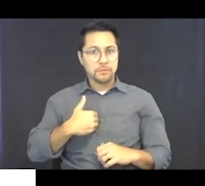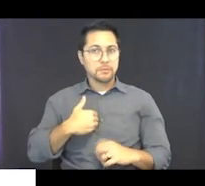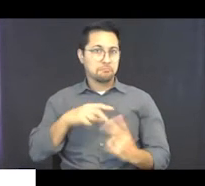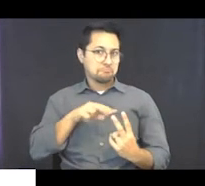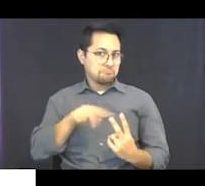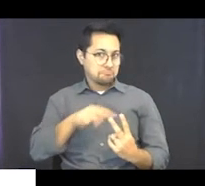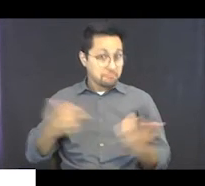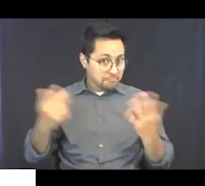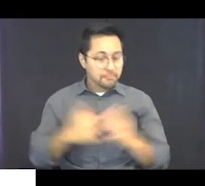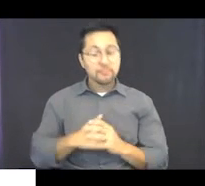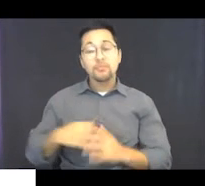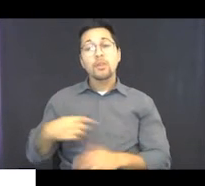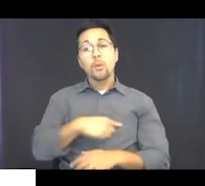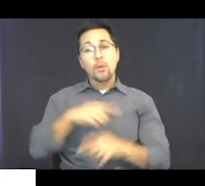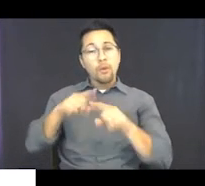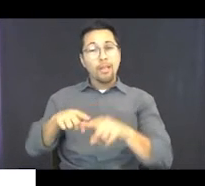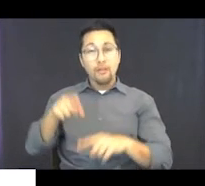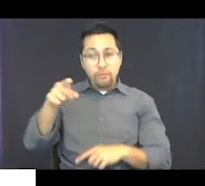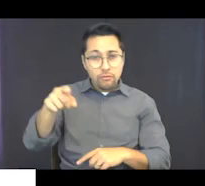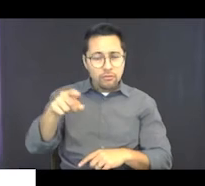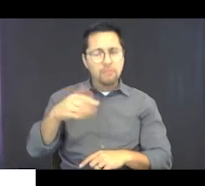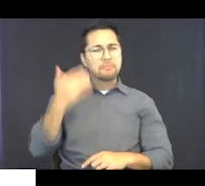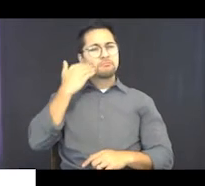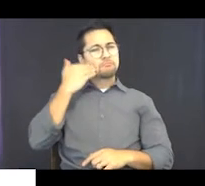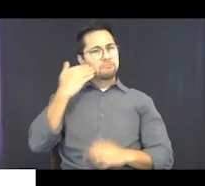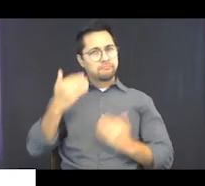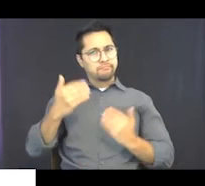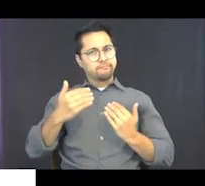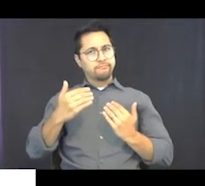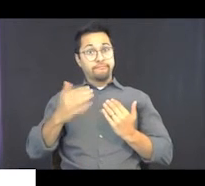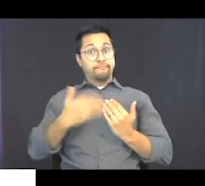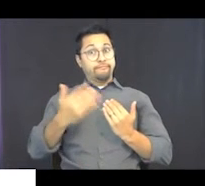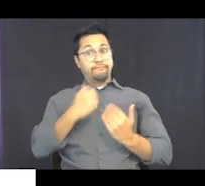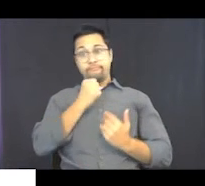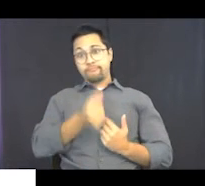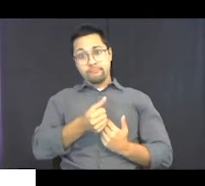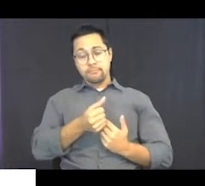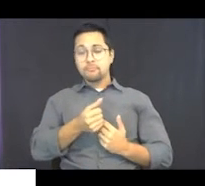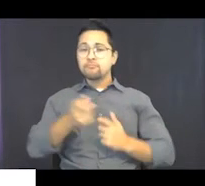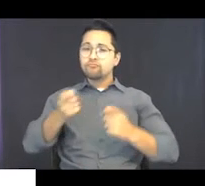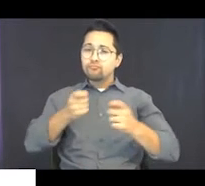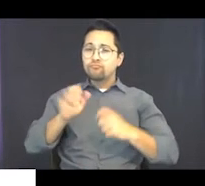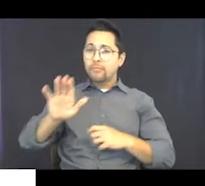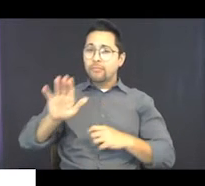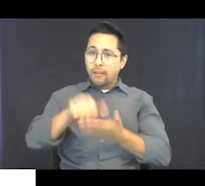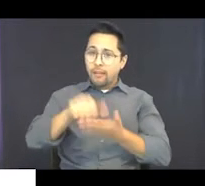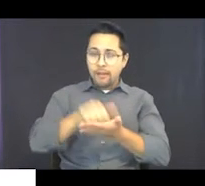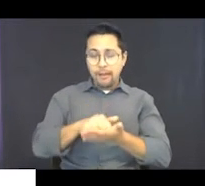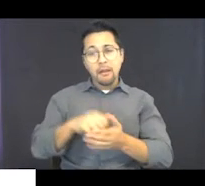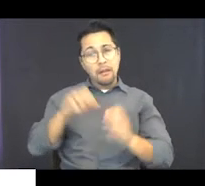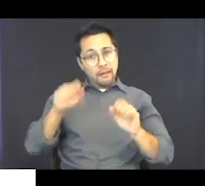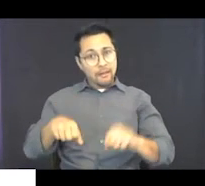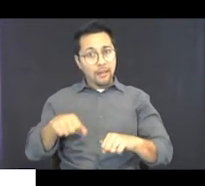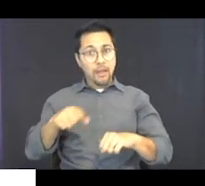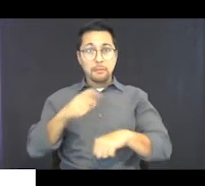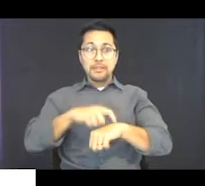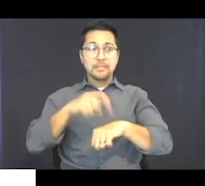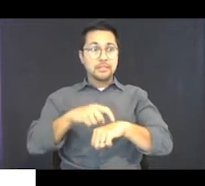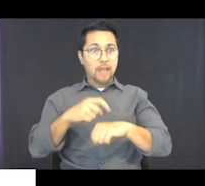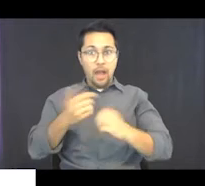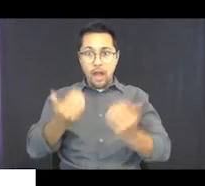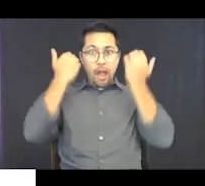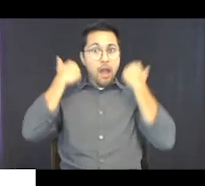We rely on you, and we know it's not easy. Managing a consumer's account can be time-consuming and hard